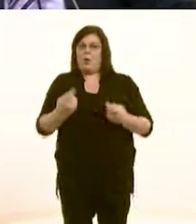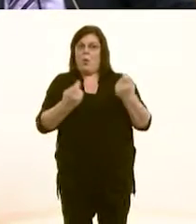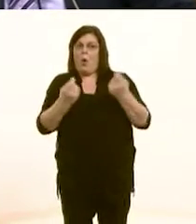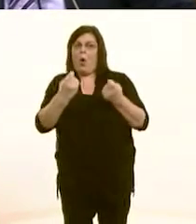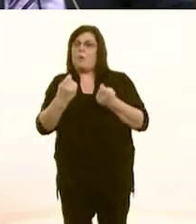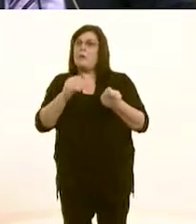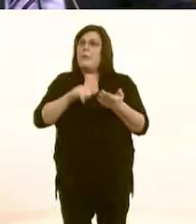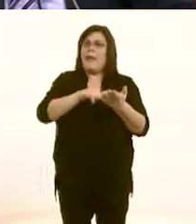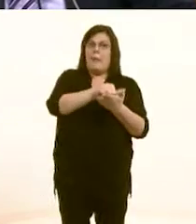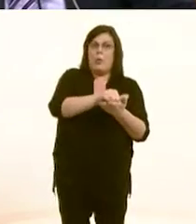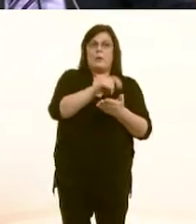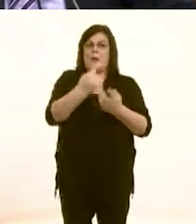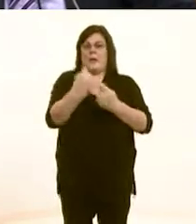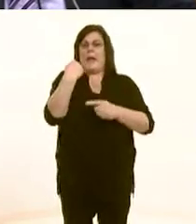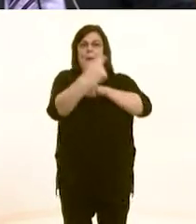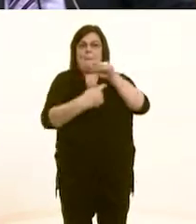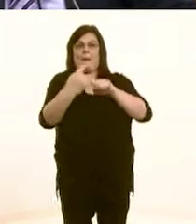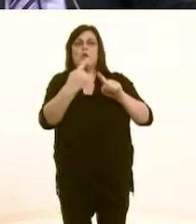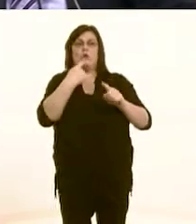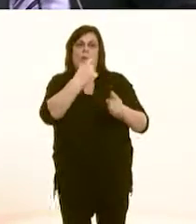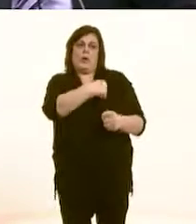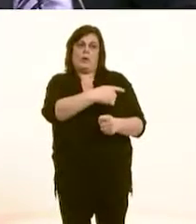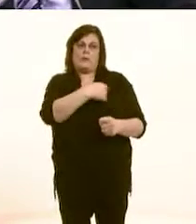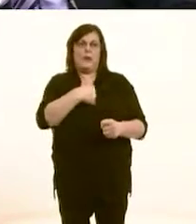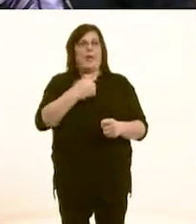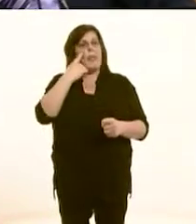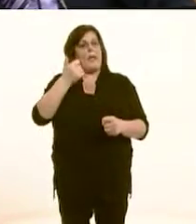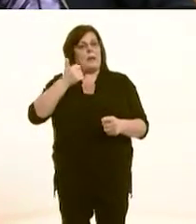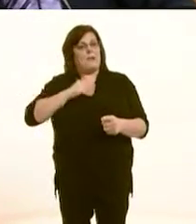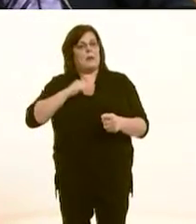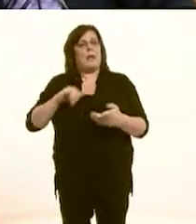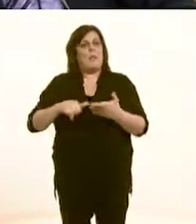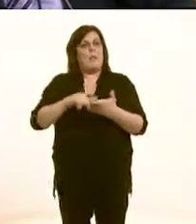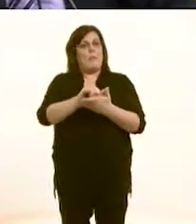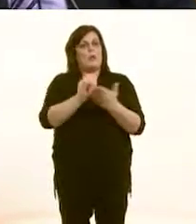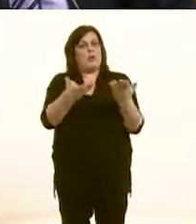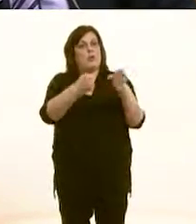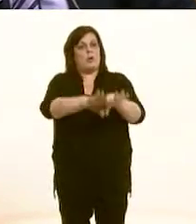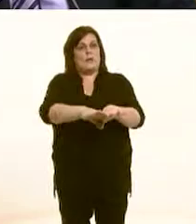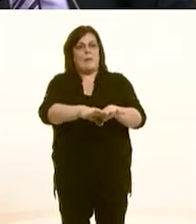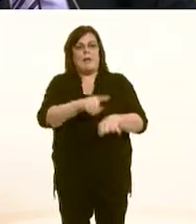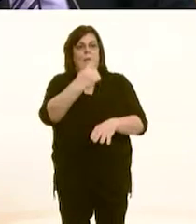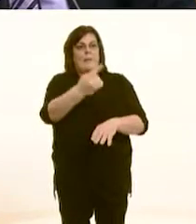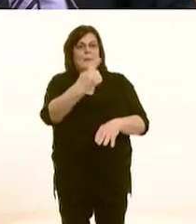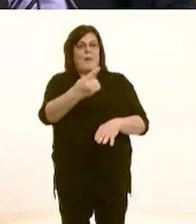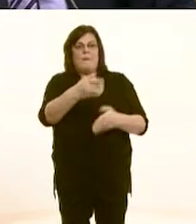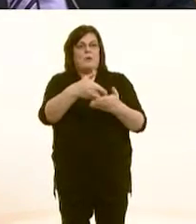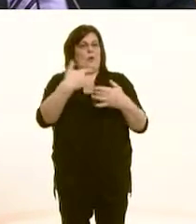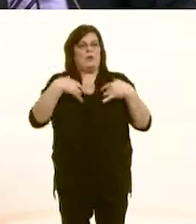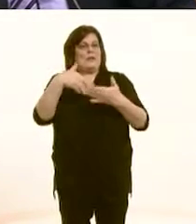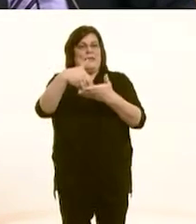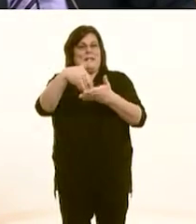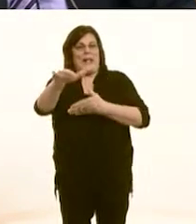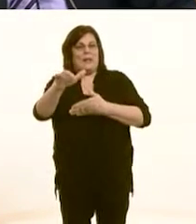meeting with me, said quite frankly to me that they expected the airport to decline and close. They were not interested in selling it to another